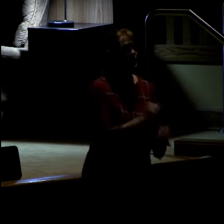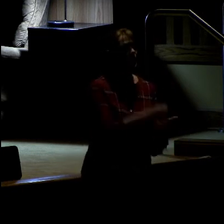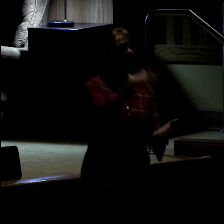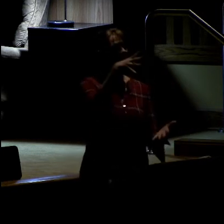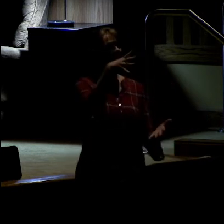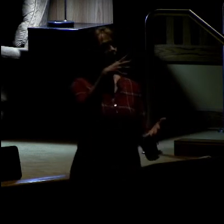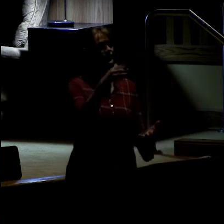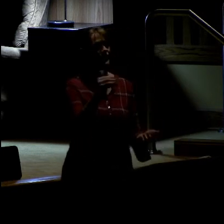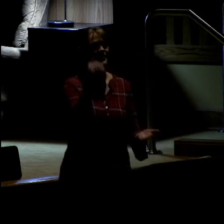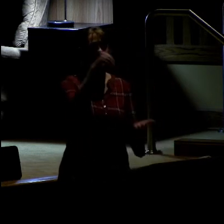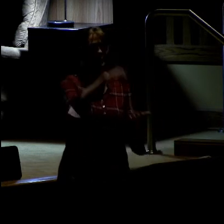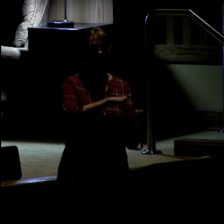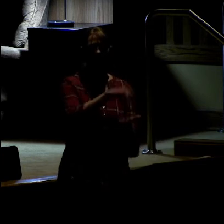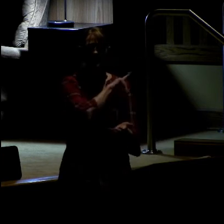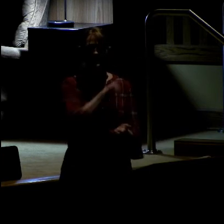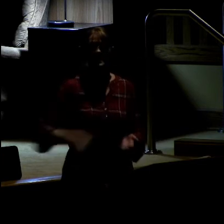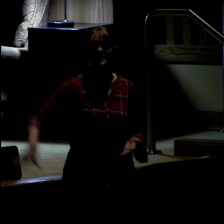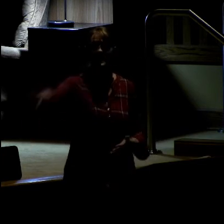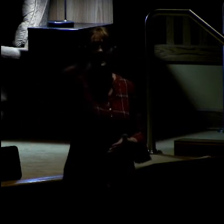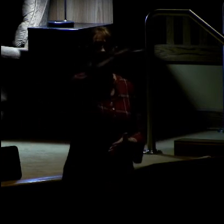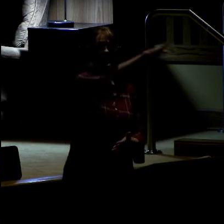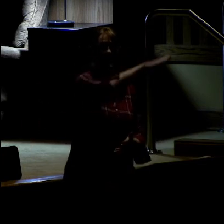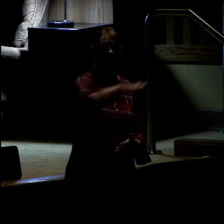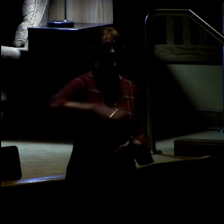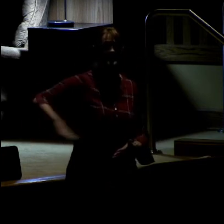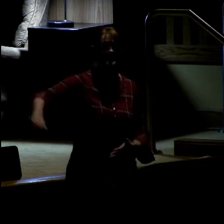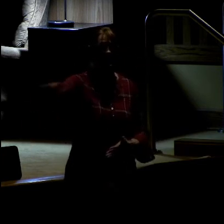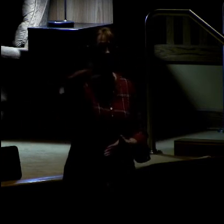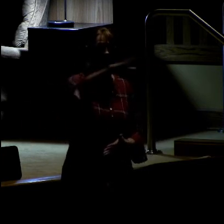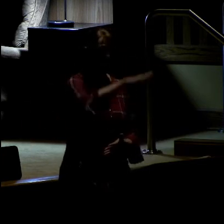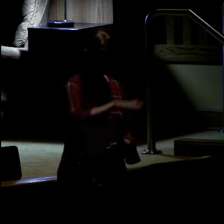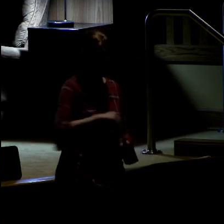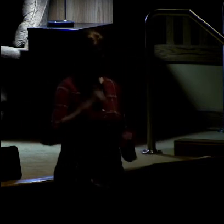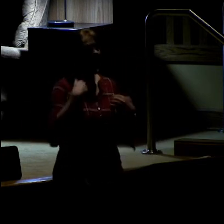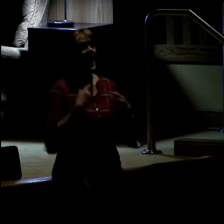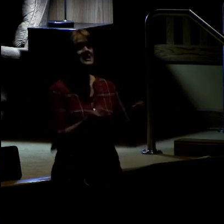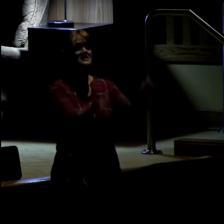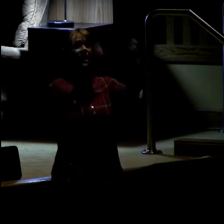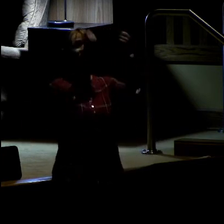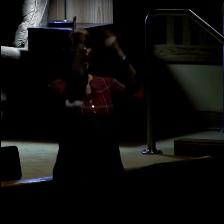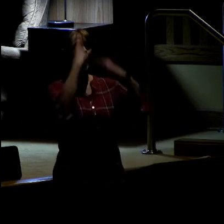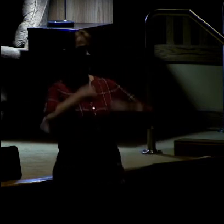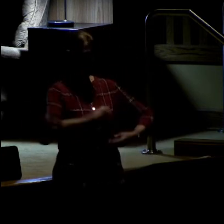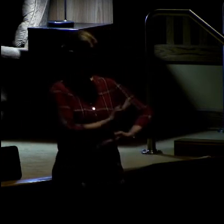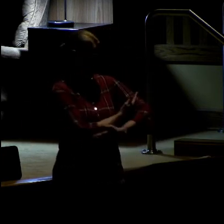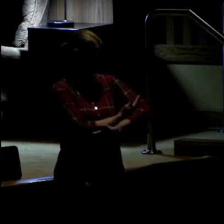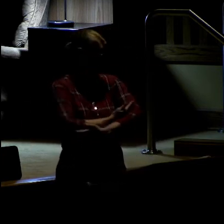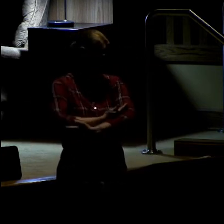A thousand kingdoms has come in a baby.